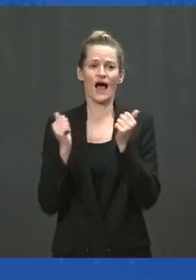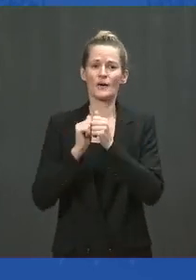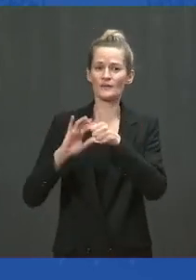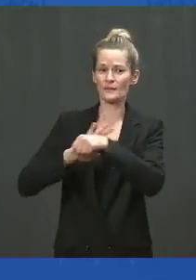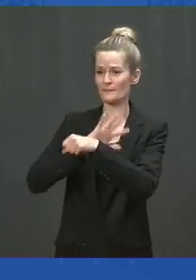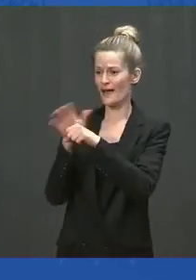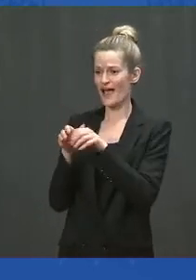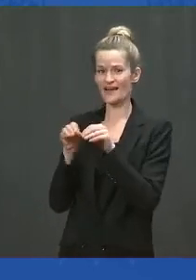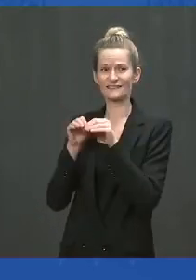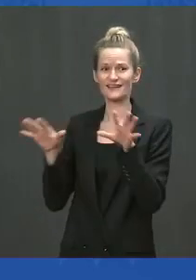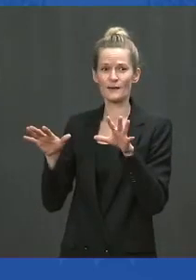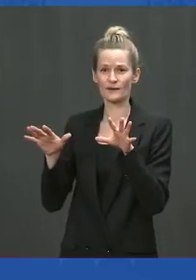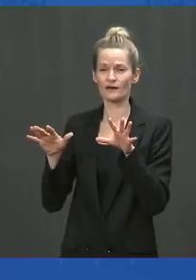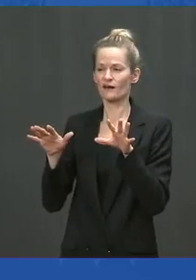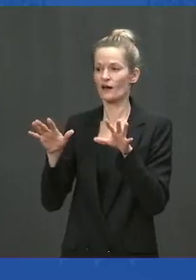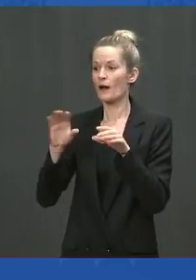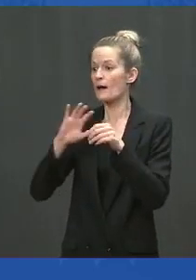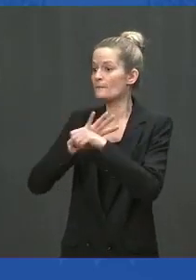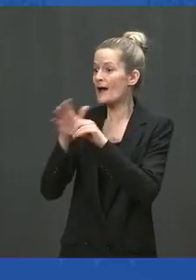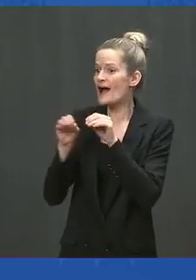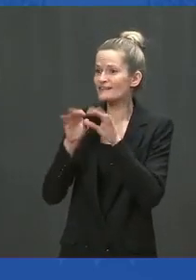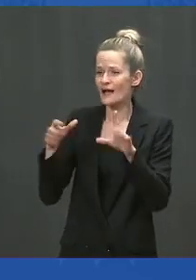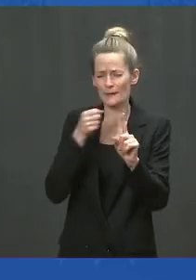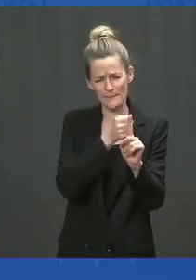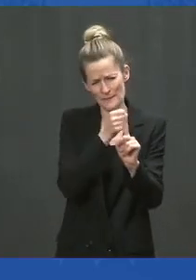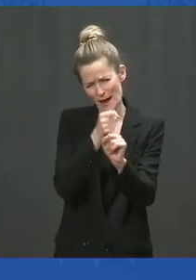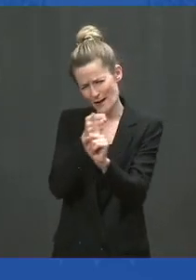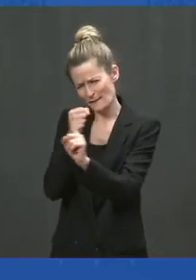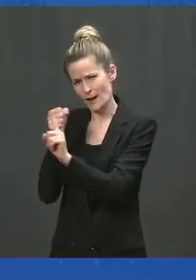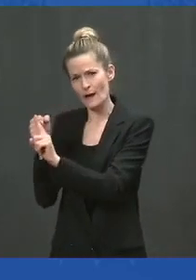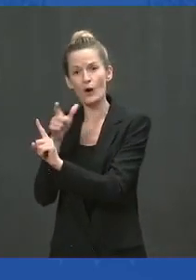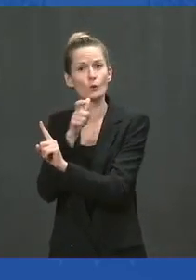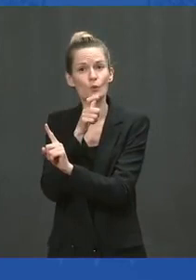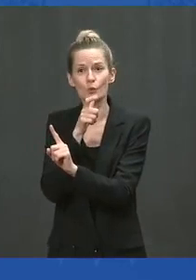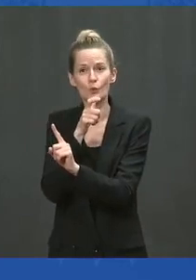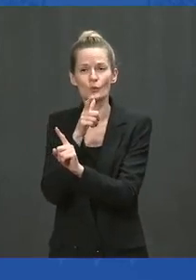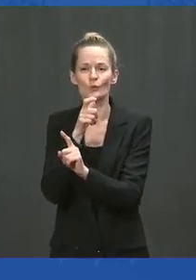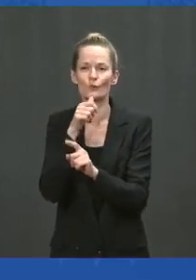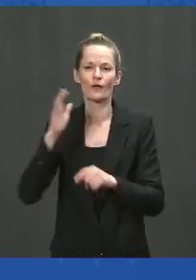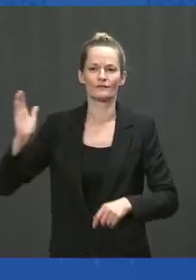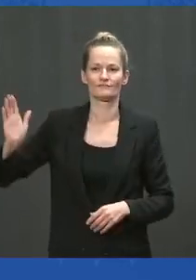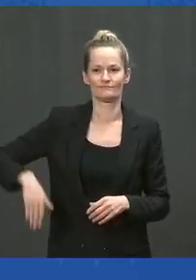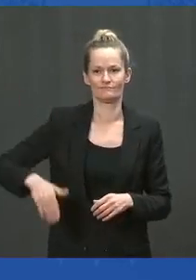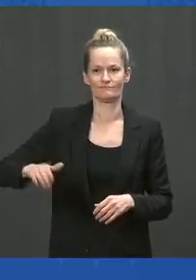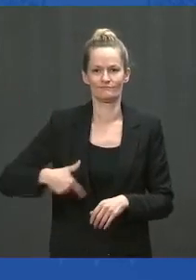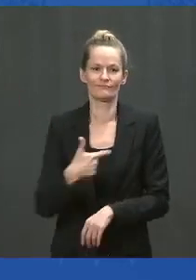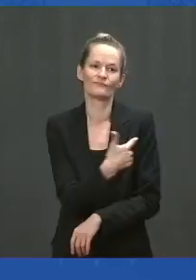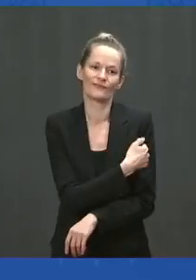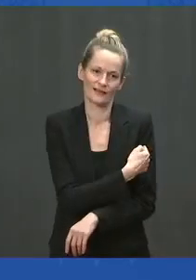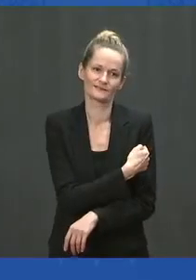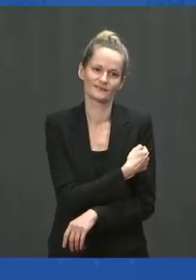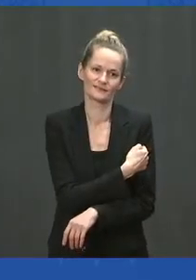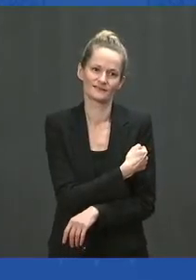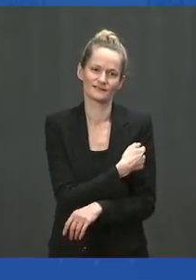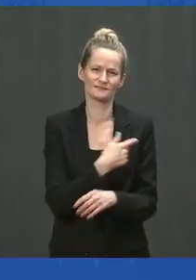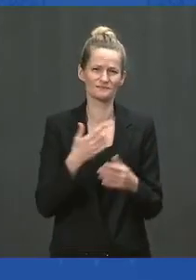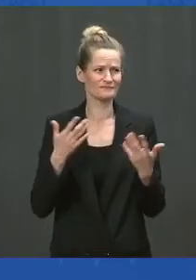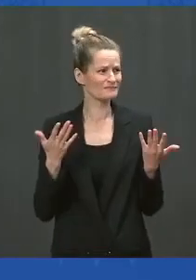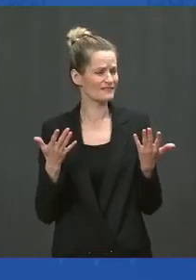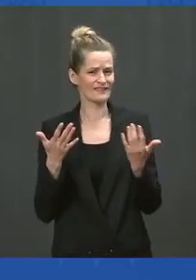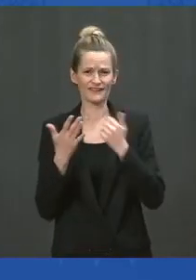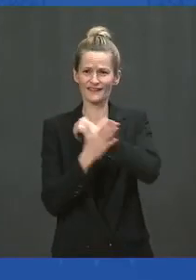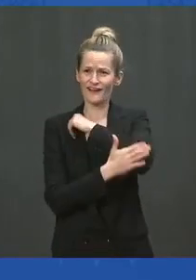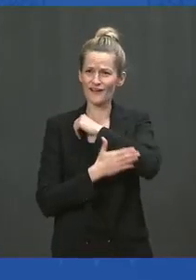unvaccinated, and it's needless, taking a needless toll on our country. We